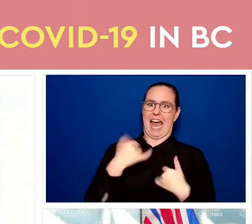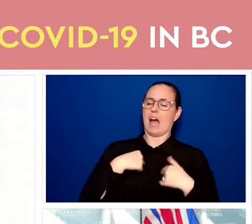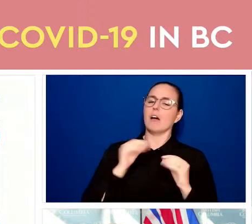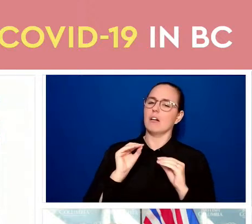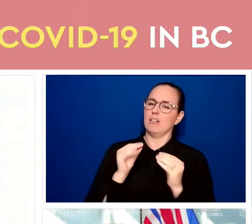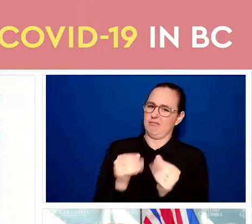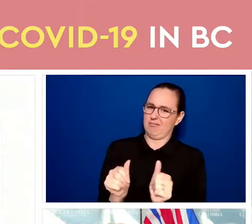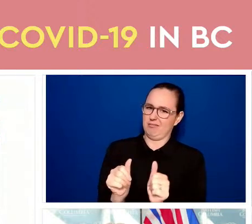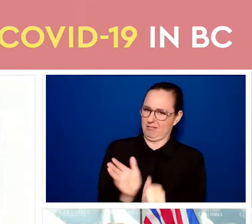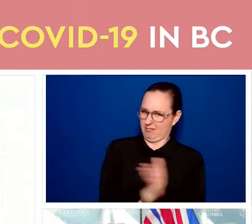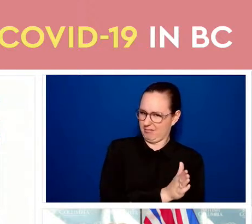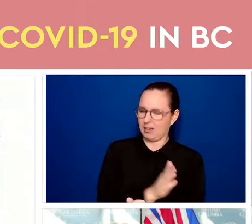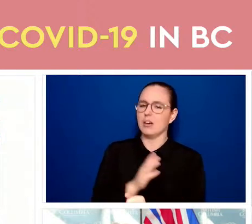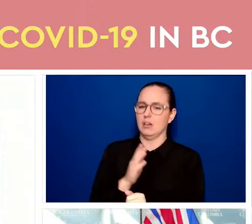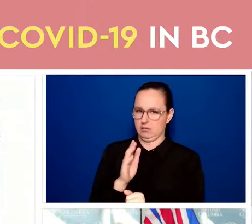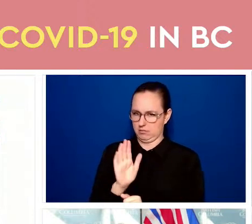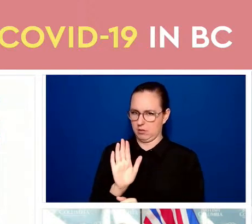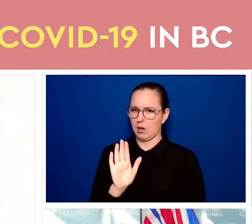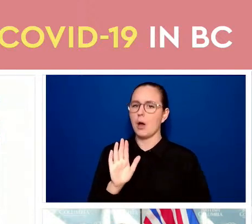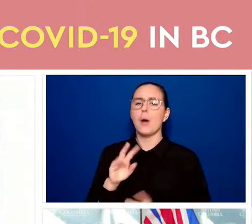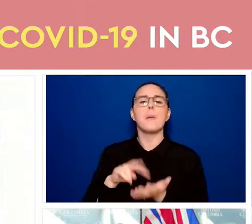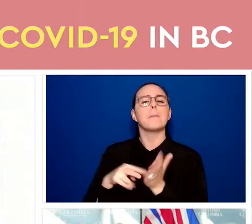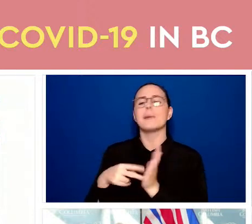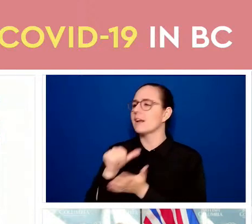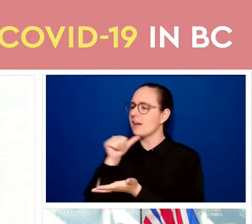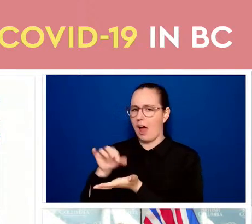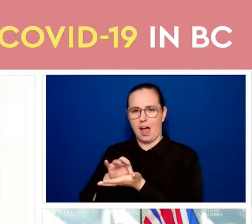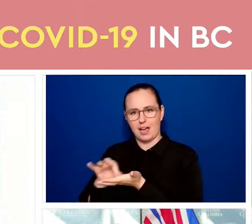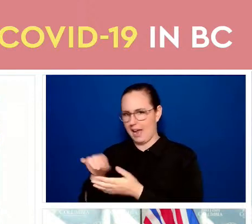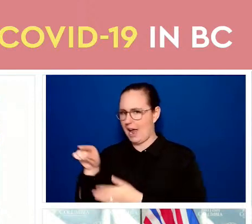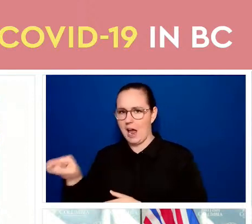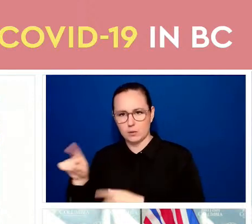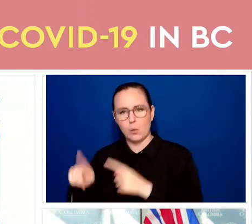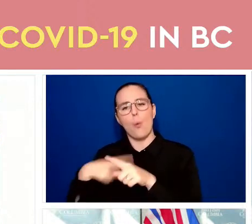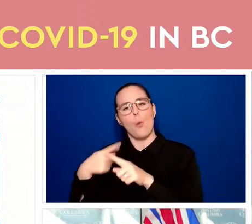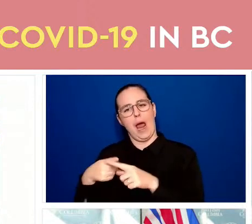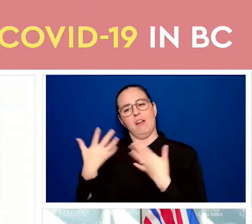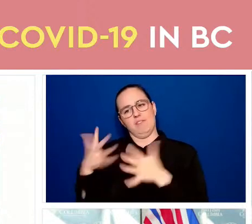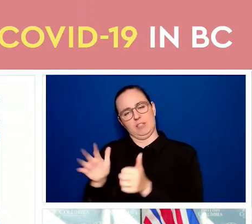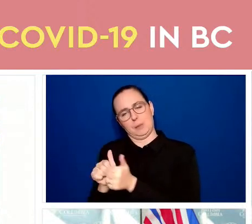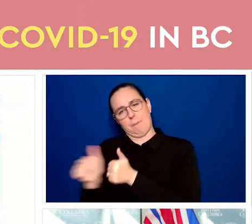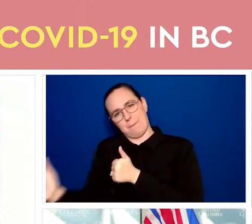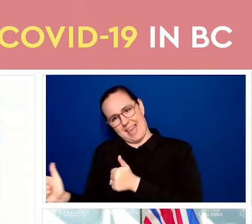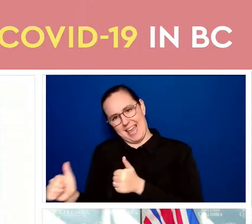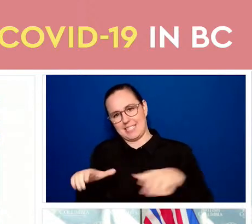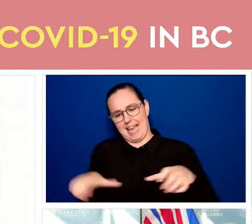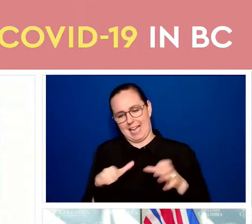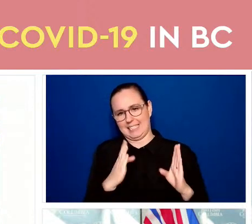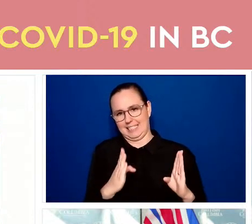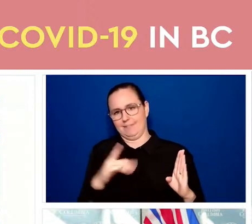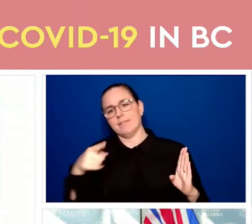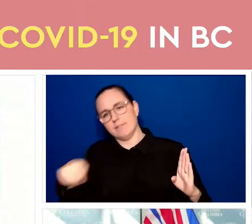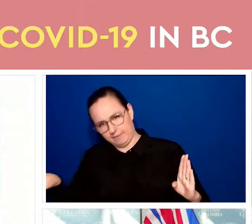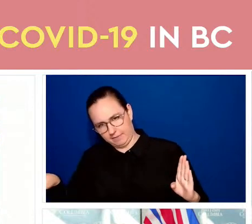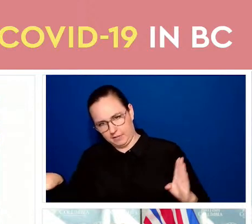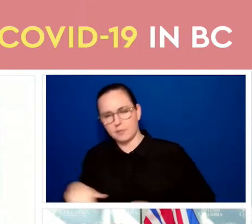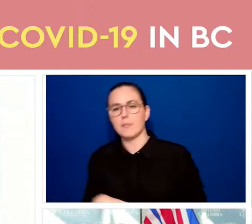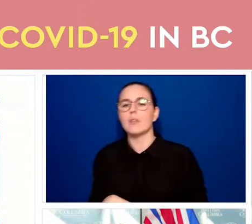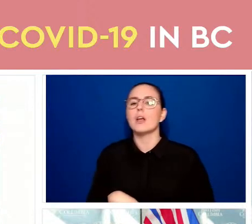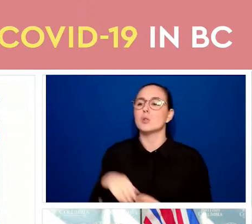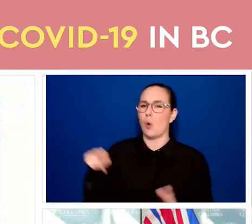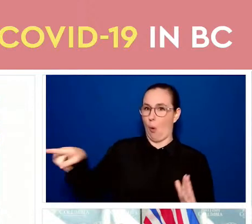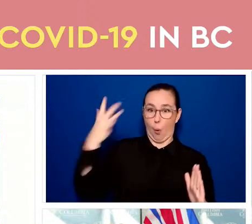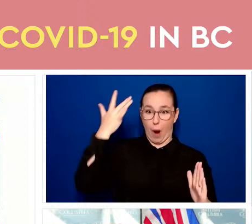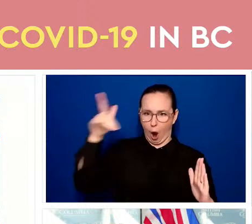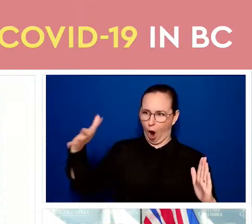our active surveillance reports as somebody who is hospitalized or needing ICU care. But they've already been in those statistics.